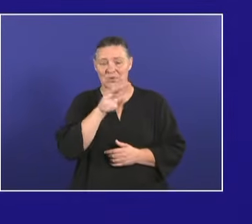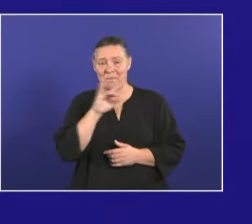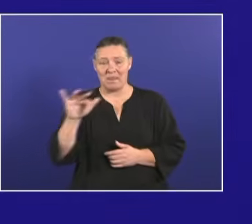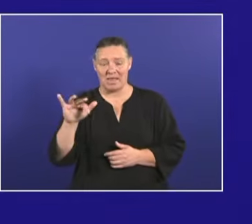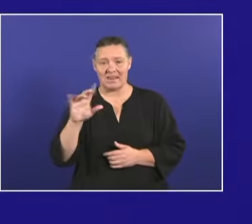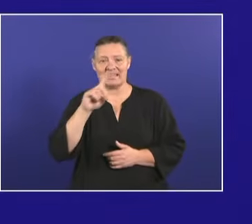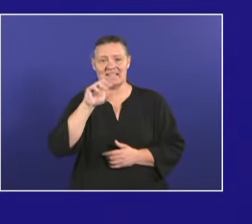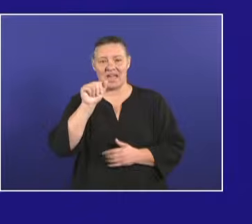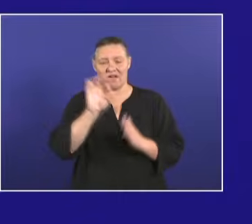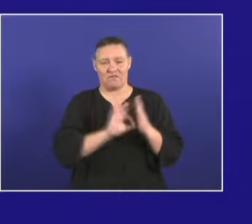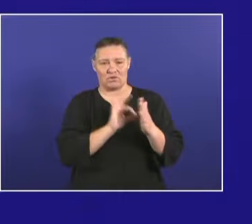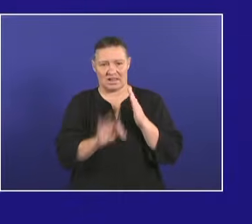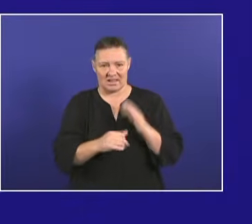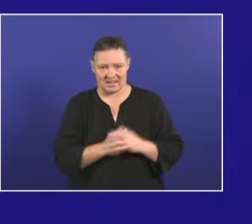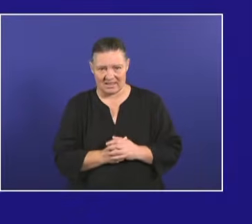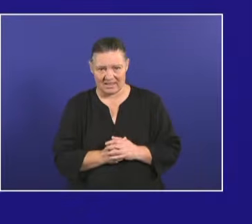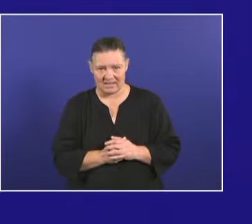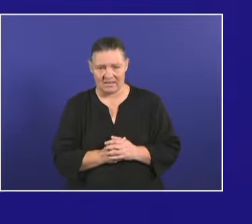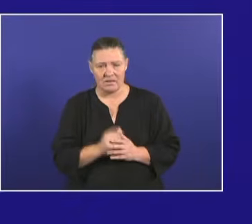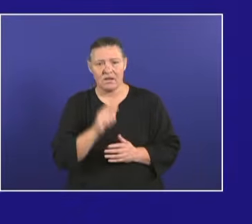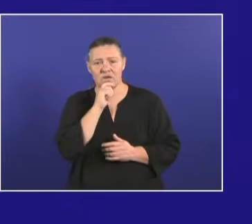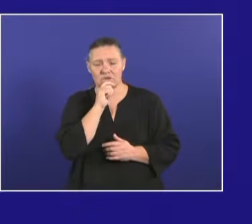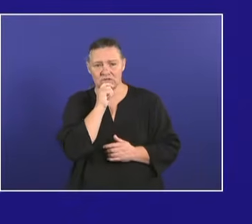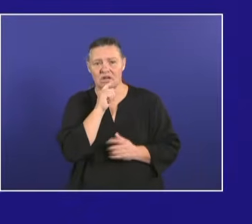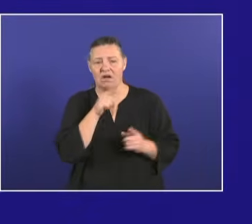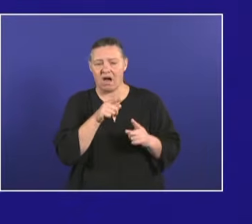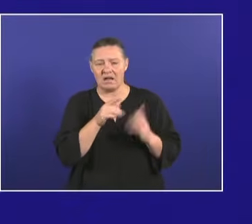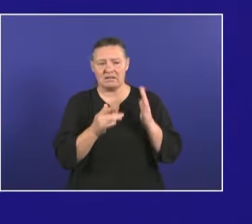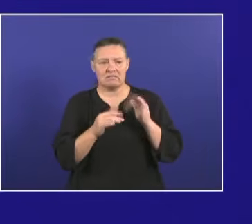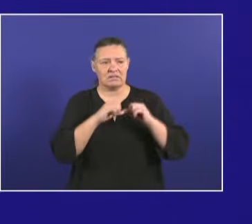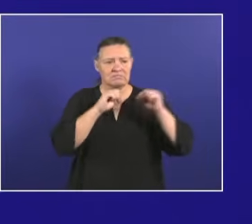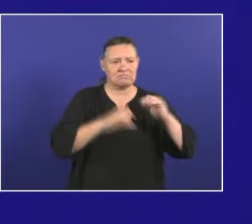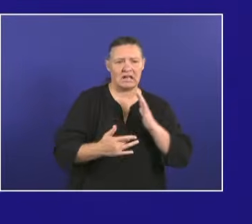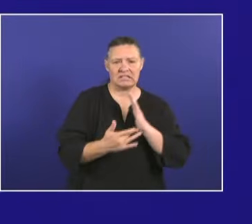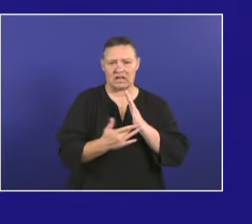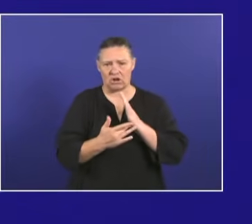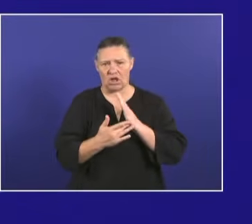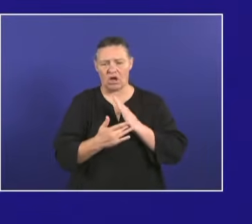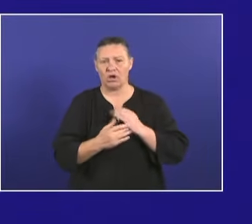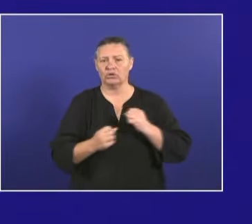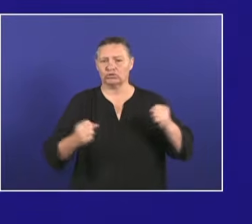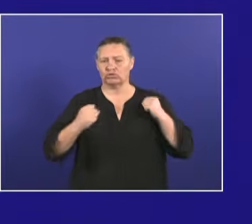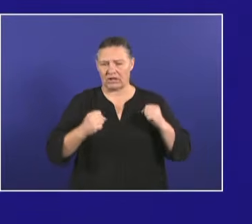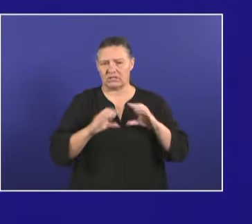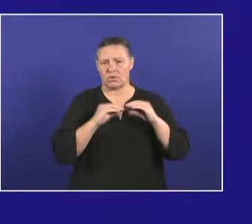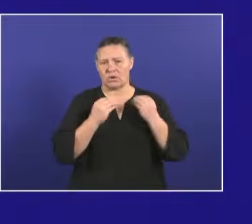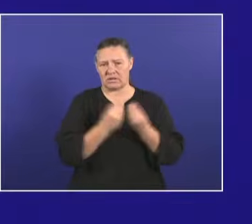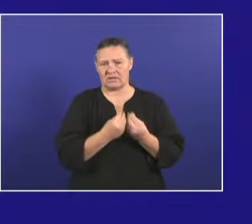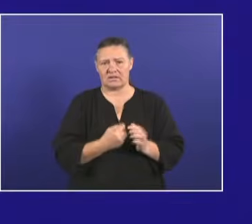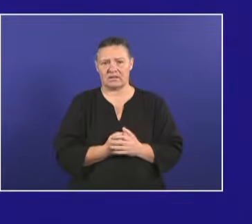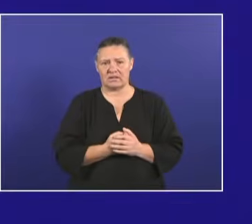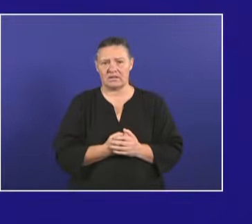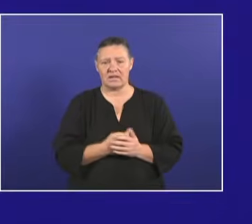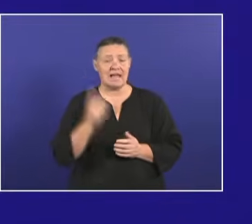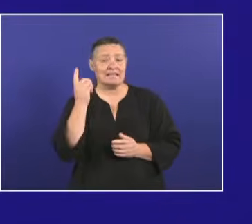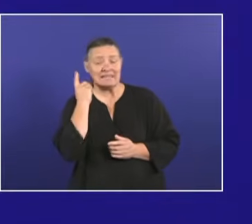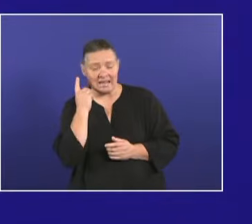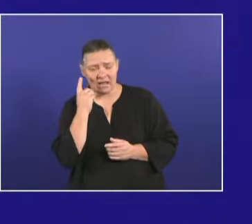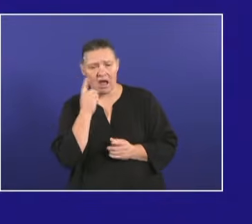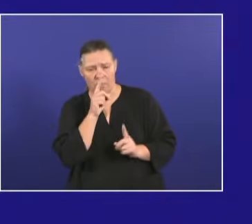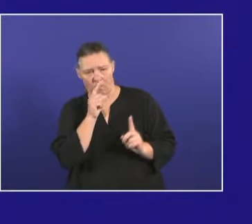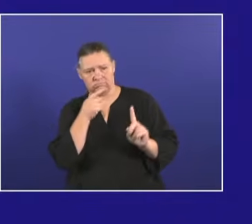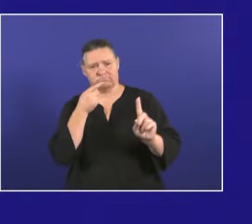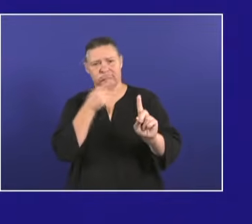DA voters. Using our VRM system, technology strengthens our organization. We use data to strengthen our